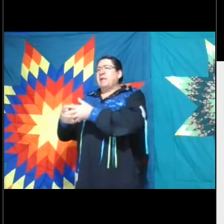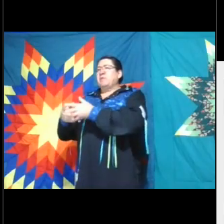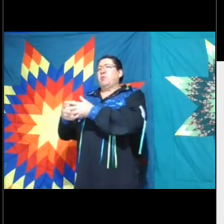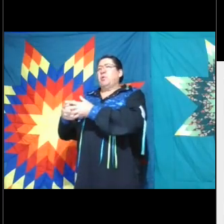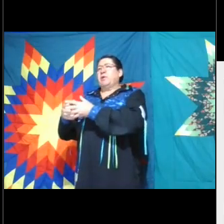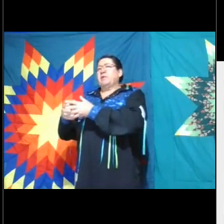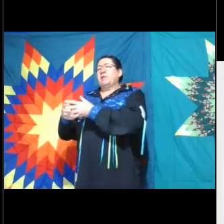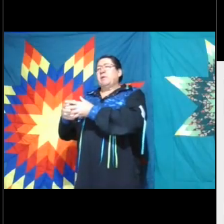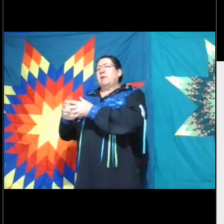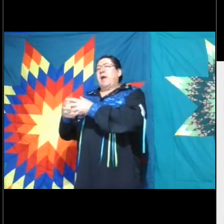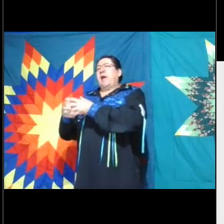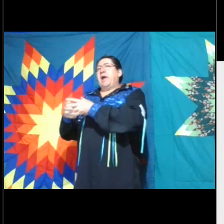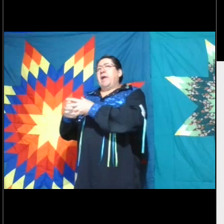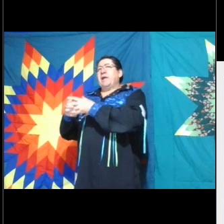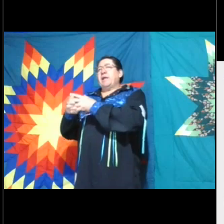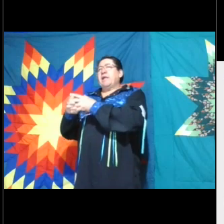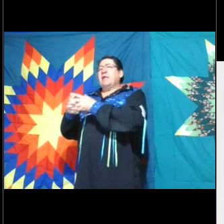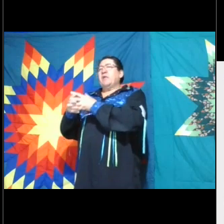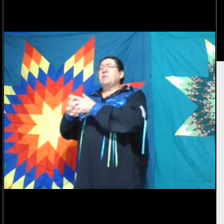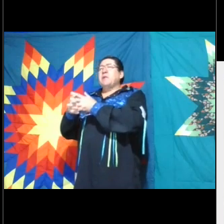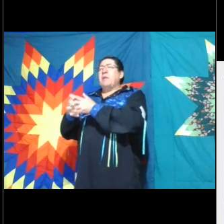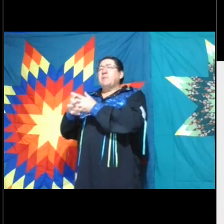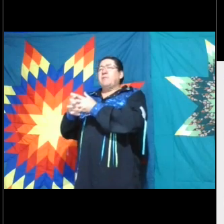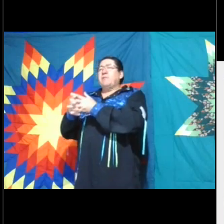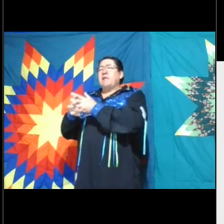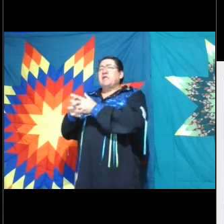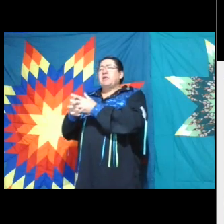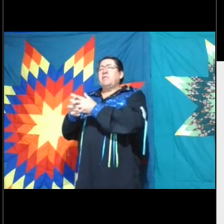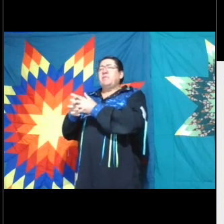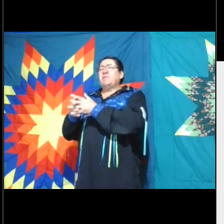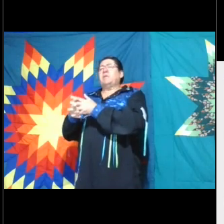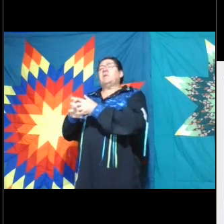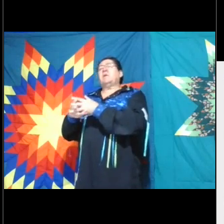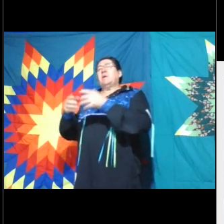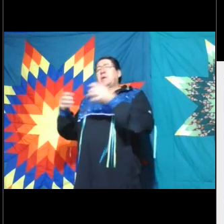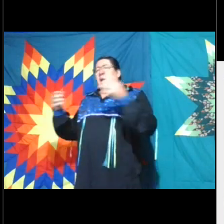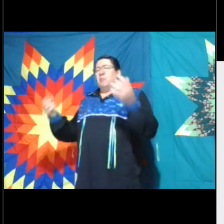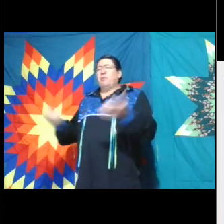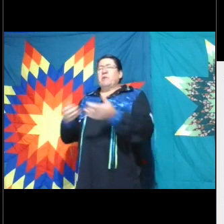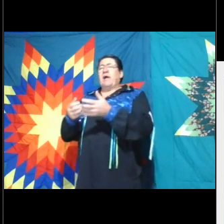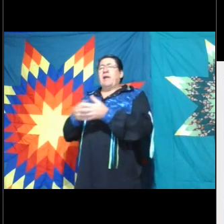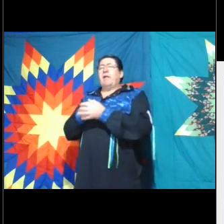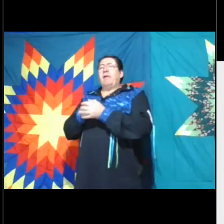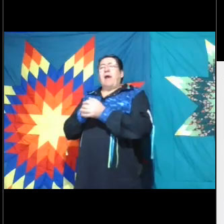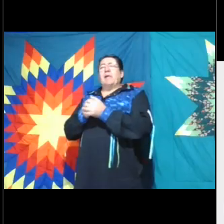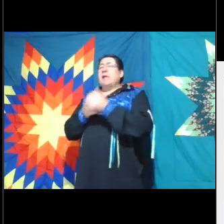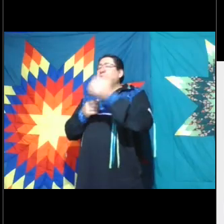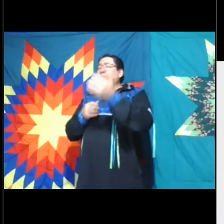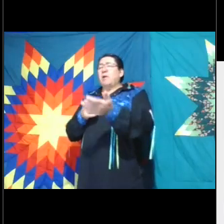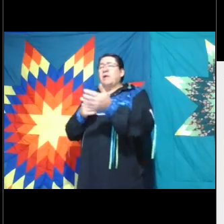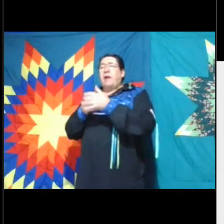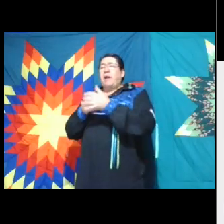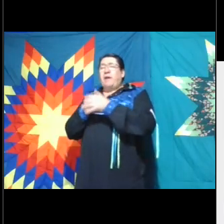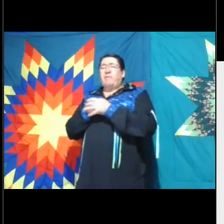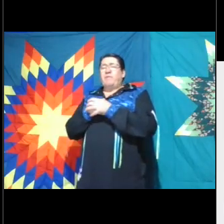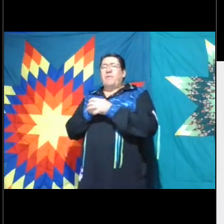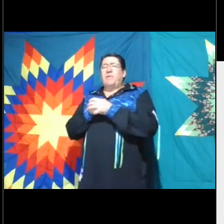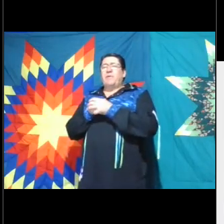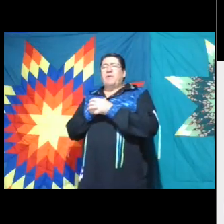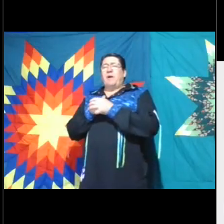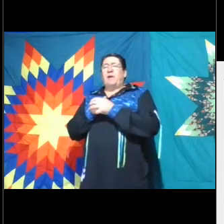retaining those employees? And I think those types of initiatives help build that. And if you want to go